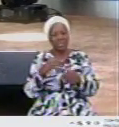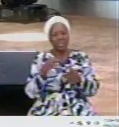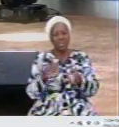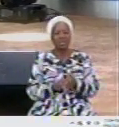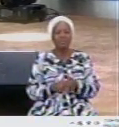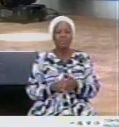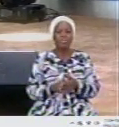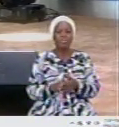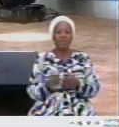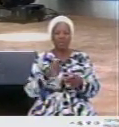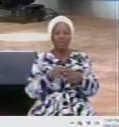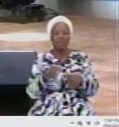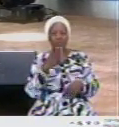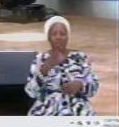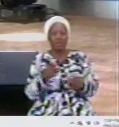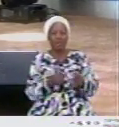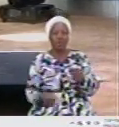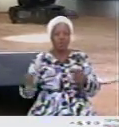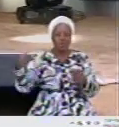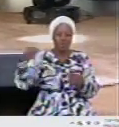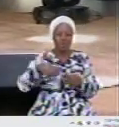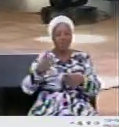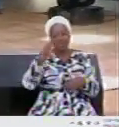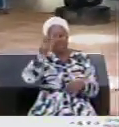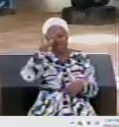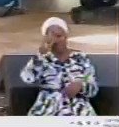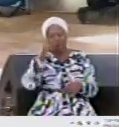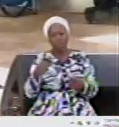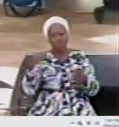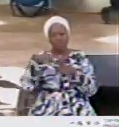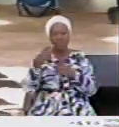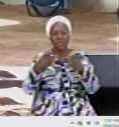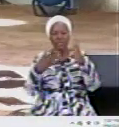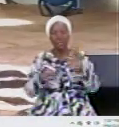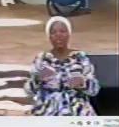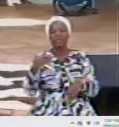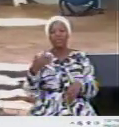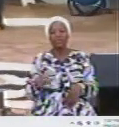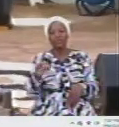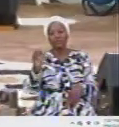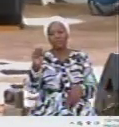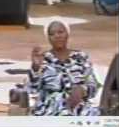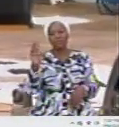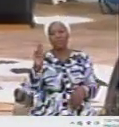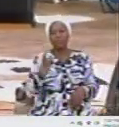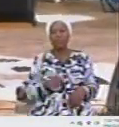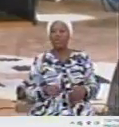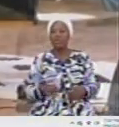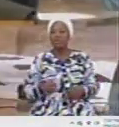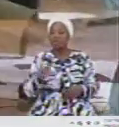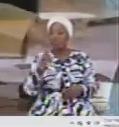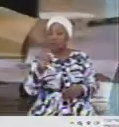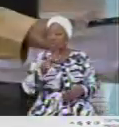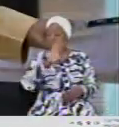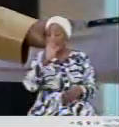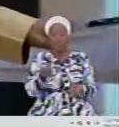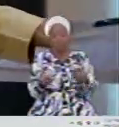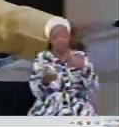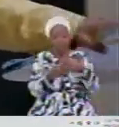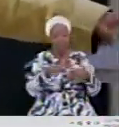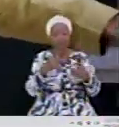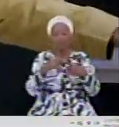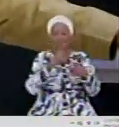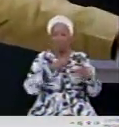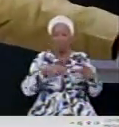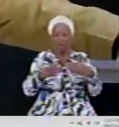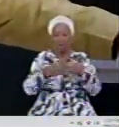the death of Solomon. Solomon did not reconcile with God. After God said, you're not